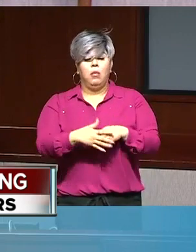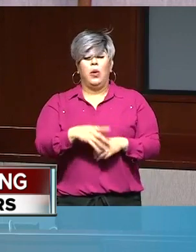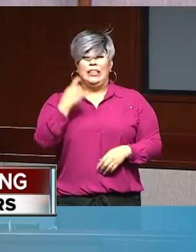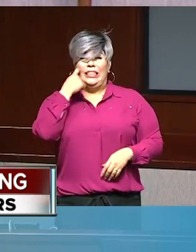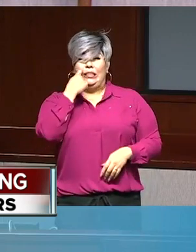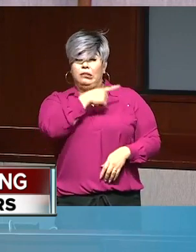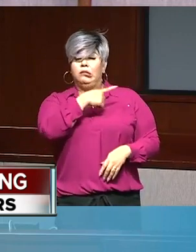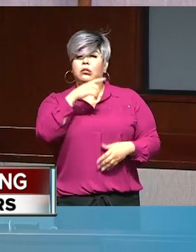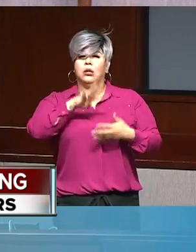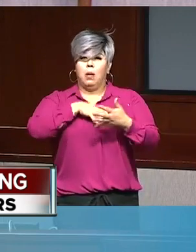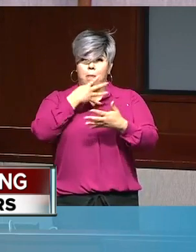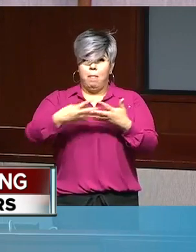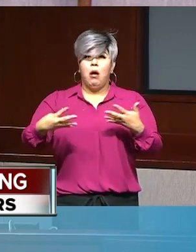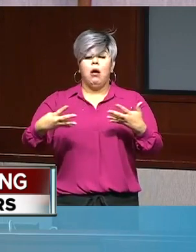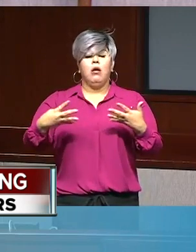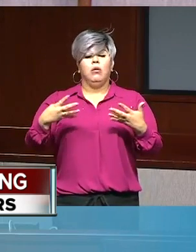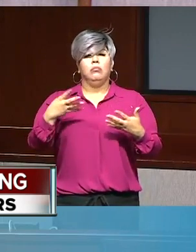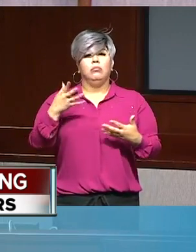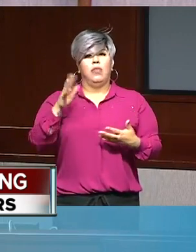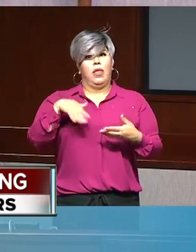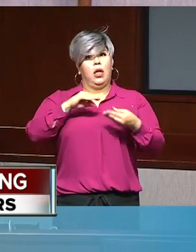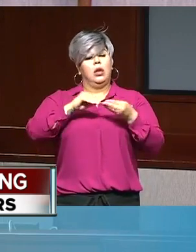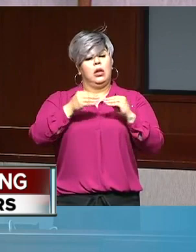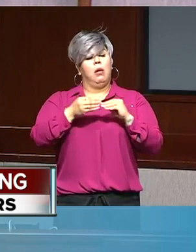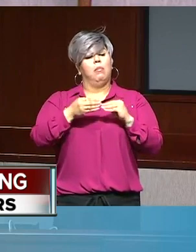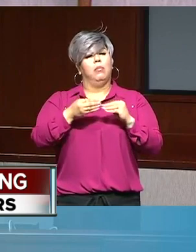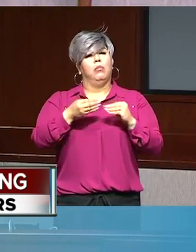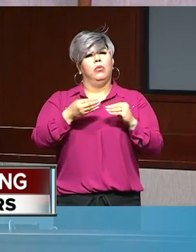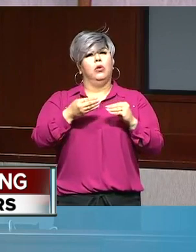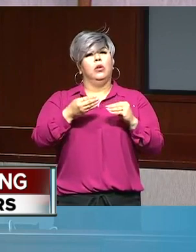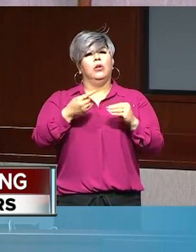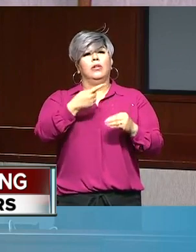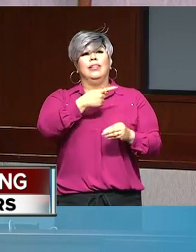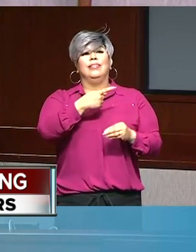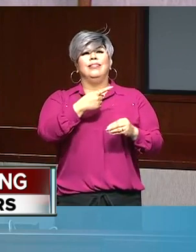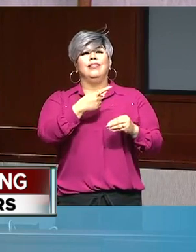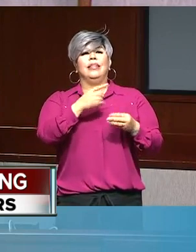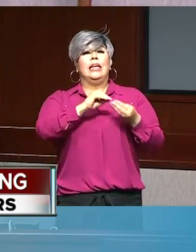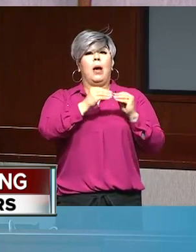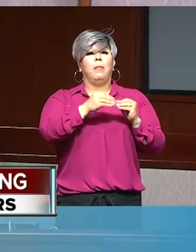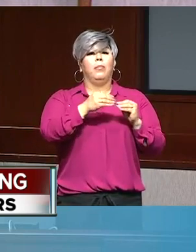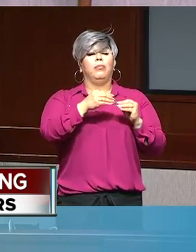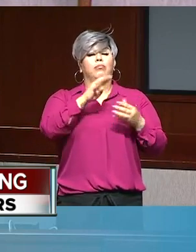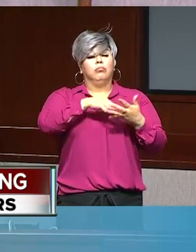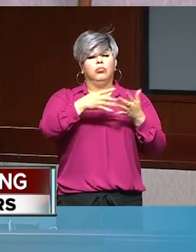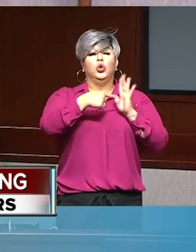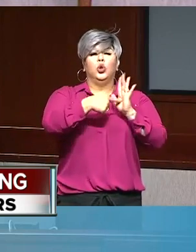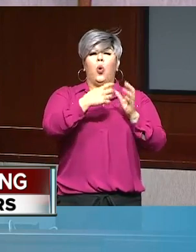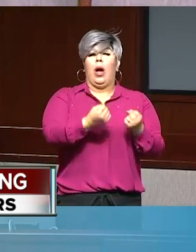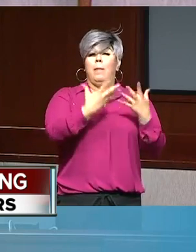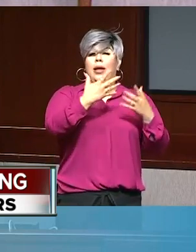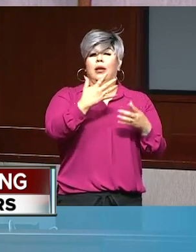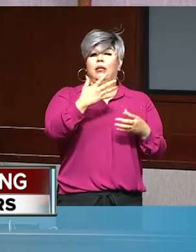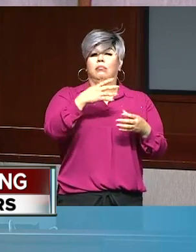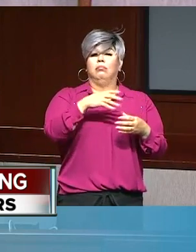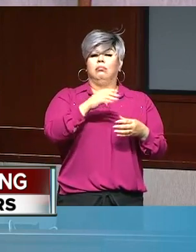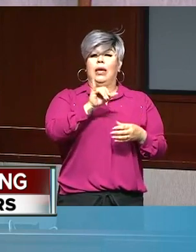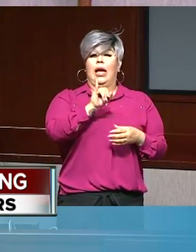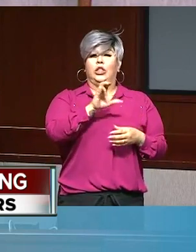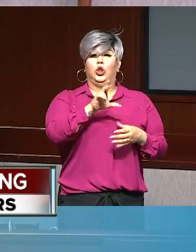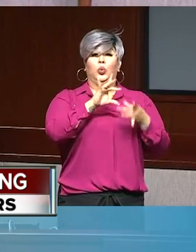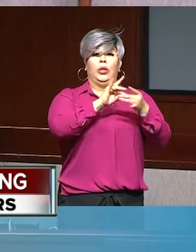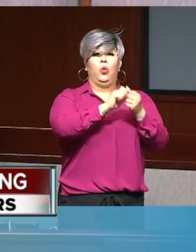we have been showing today, that is modeling the number of COVID positive patients in the ICU at this time, as well as